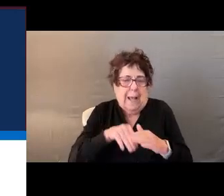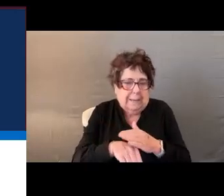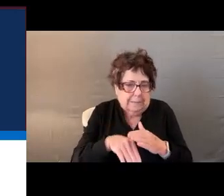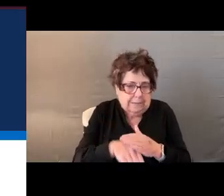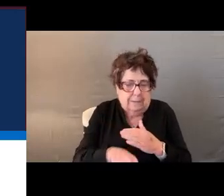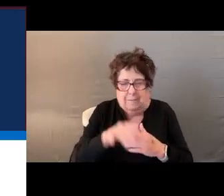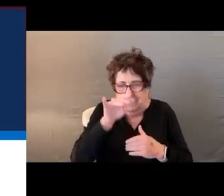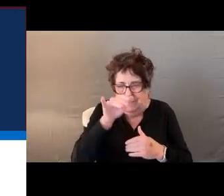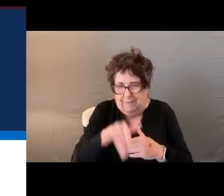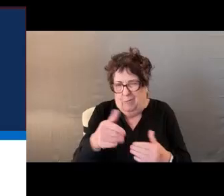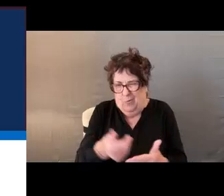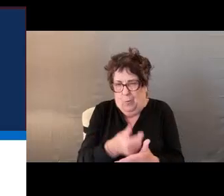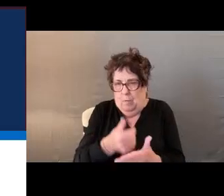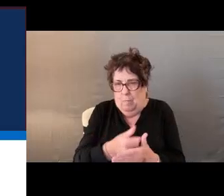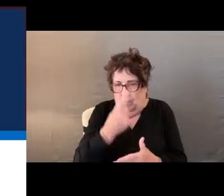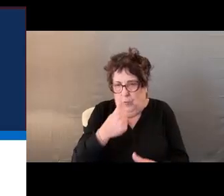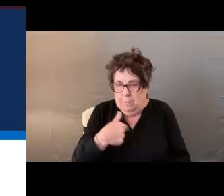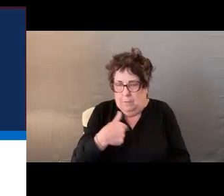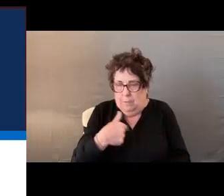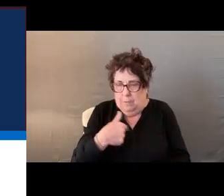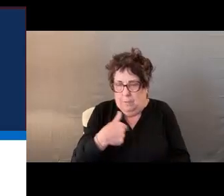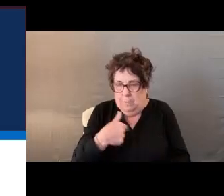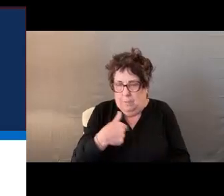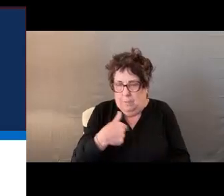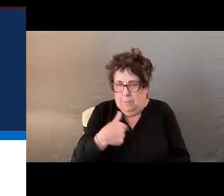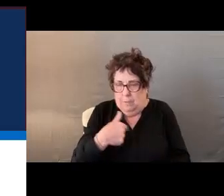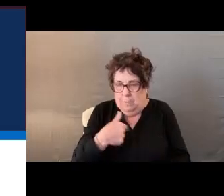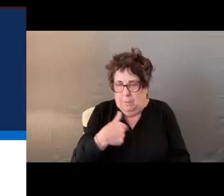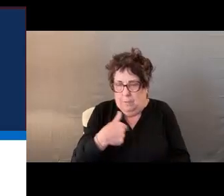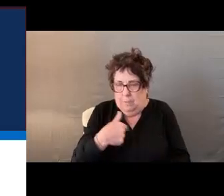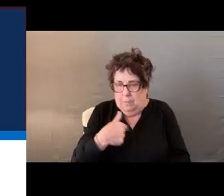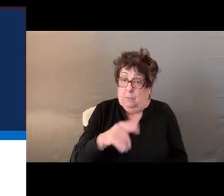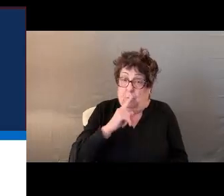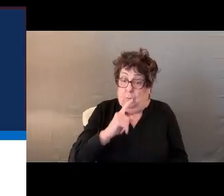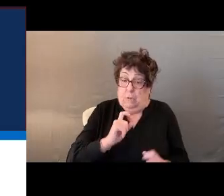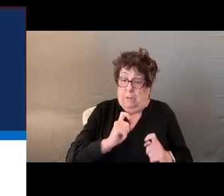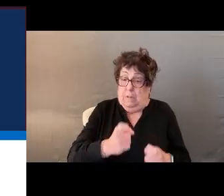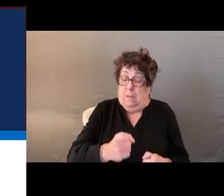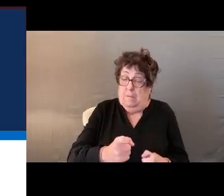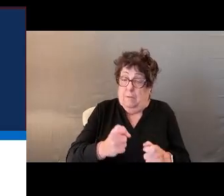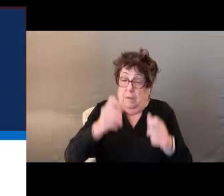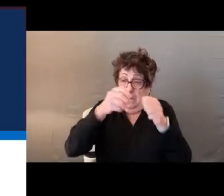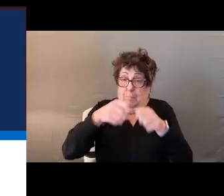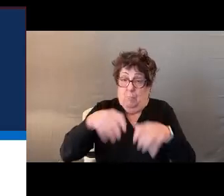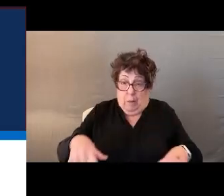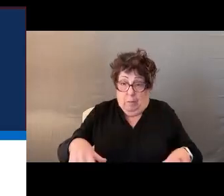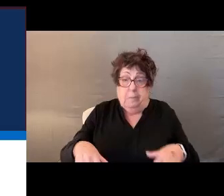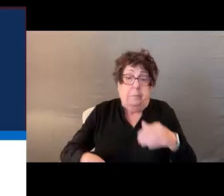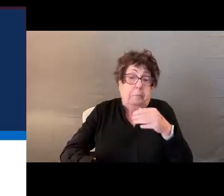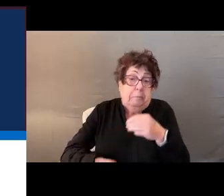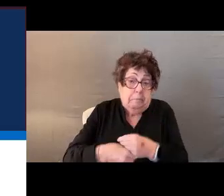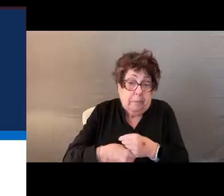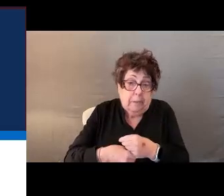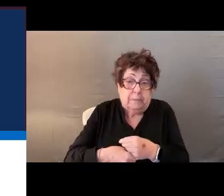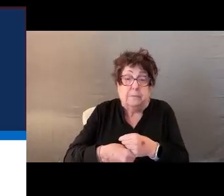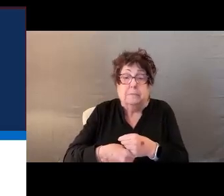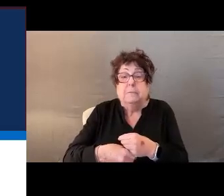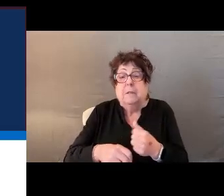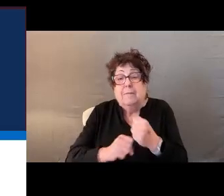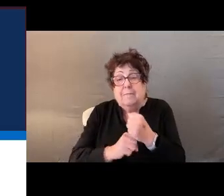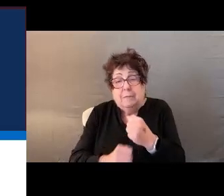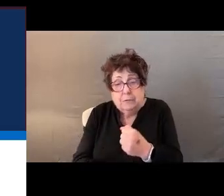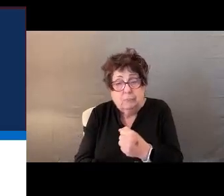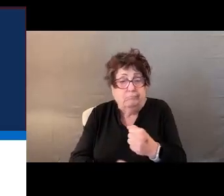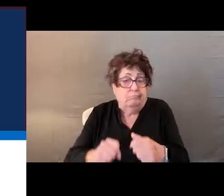us. And the purpose of that was to really give an umbrella, but also foundational policy for our entire system.